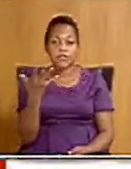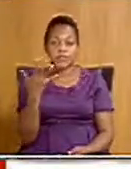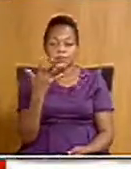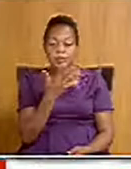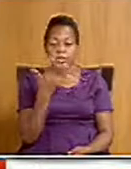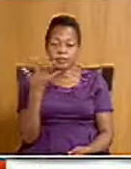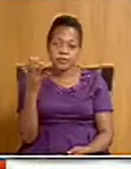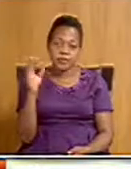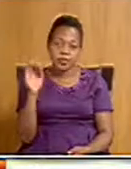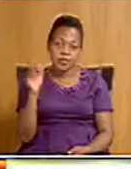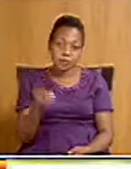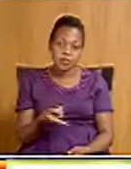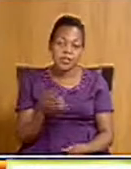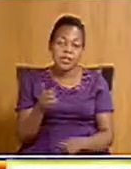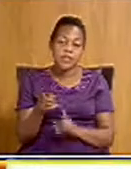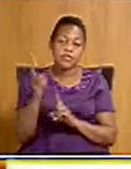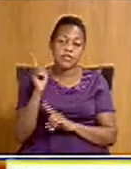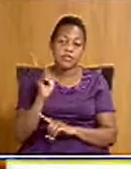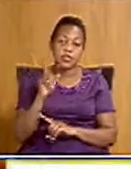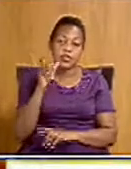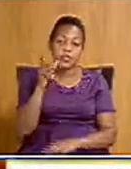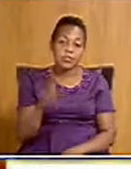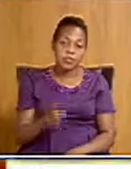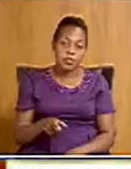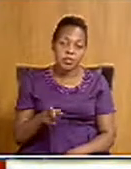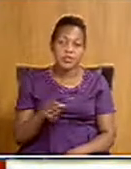550,000. Security personnel,